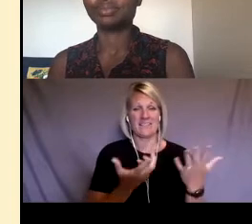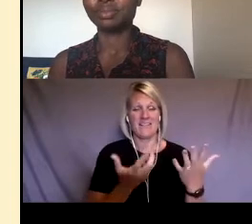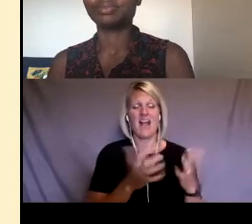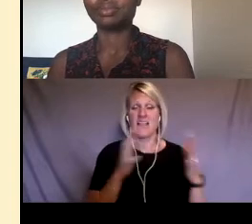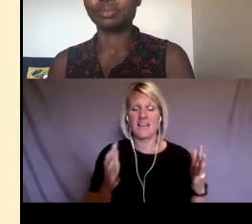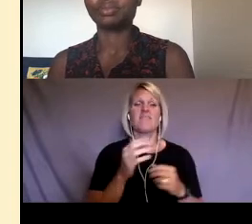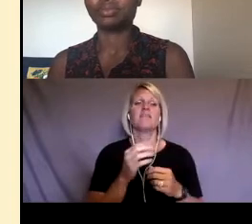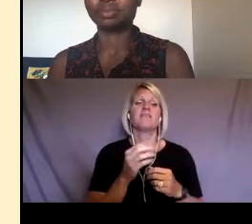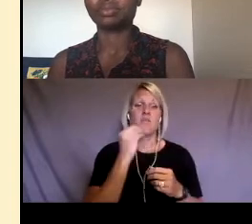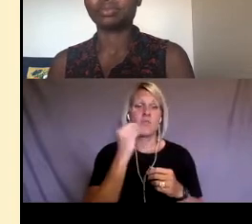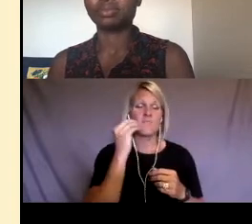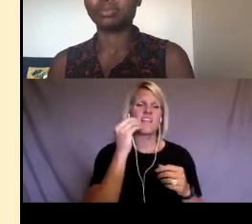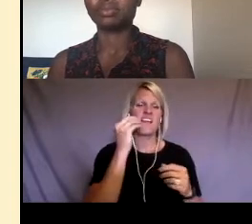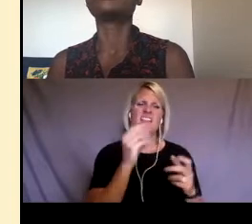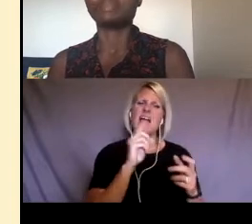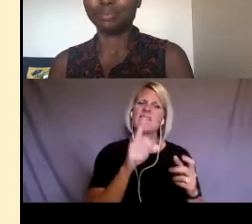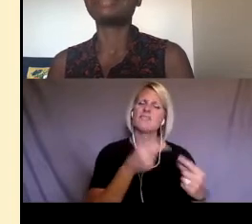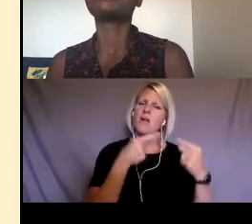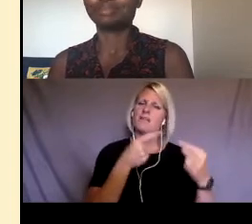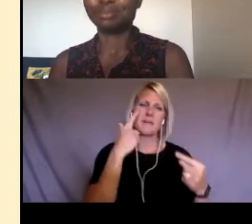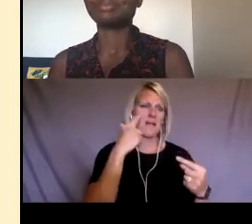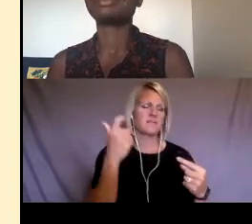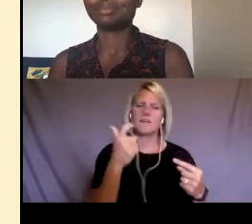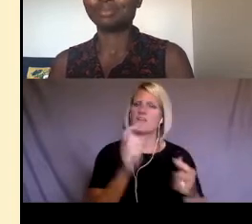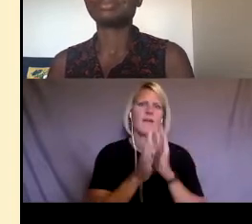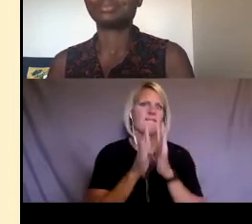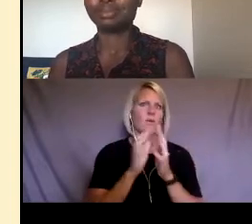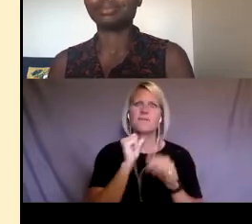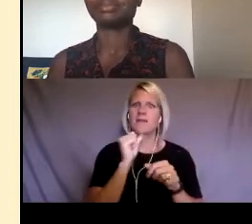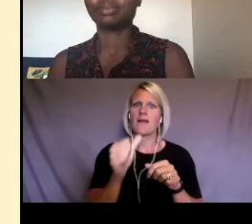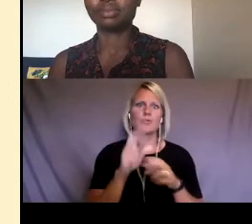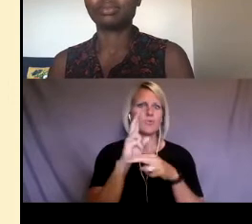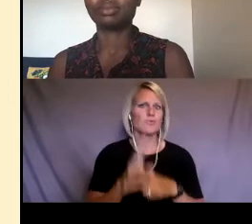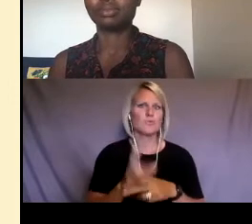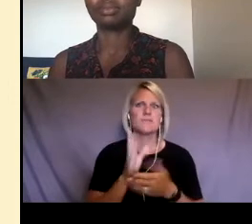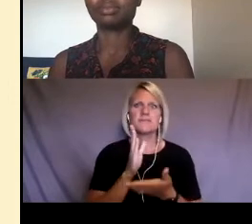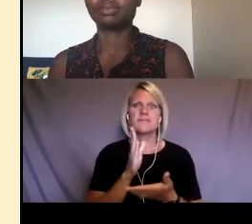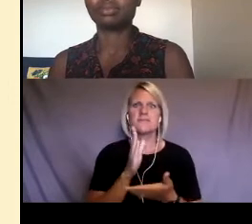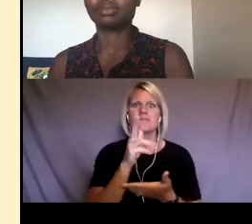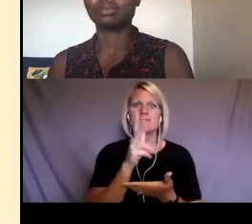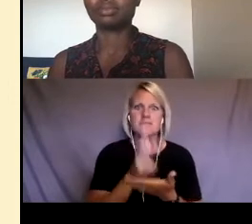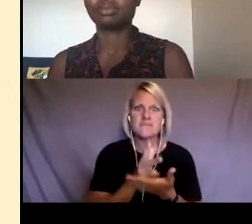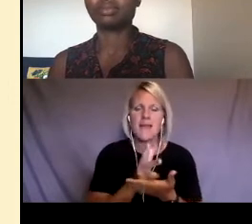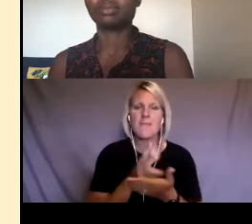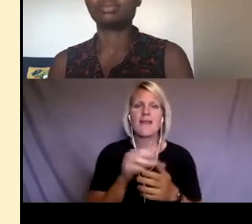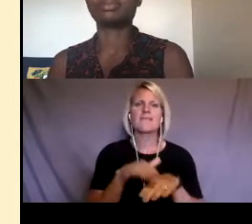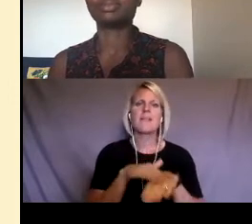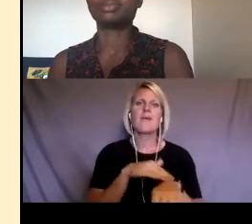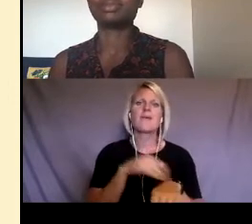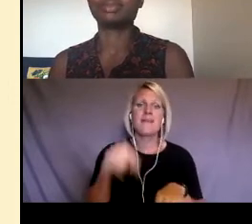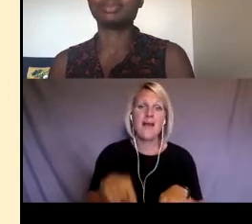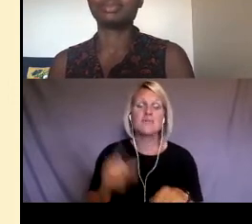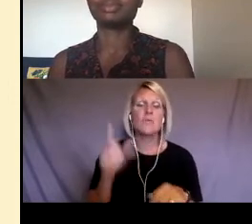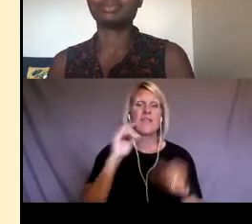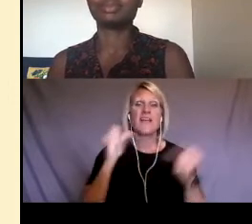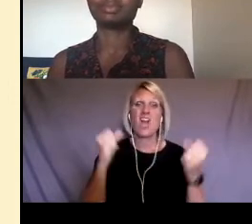because the traffic hadn't been used to stopping and slowing down. So you'd hear the cars sound like they're falling apart.